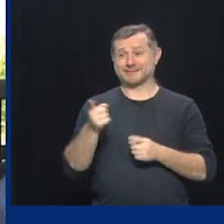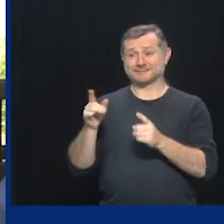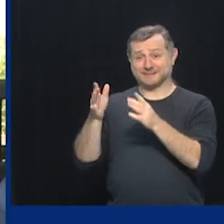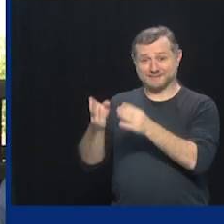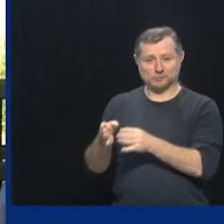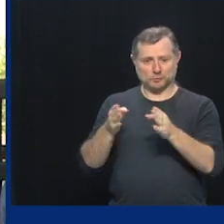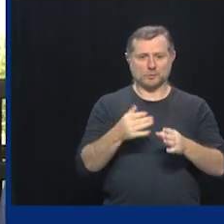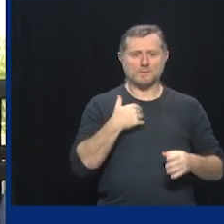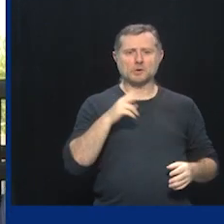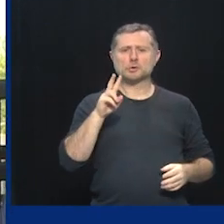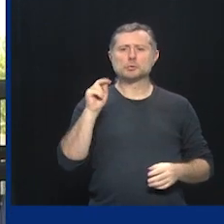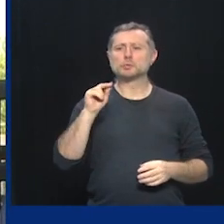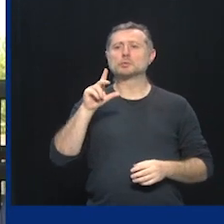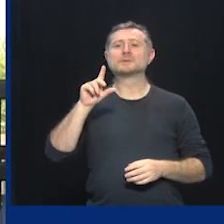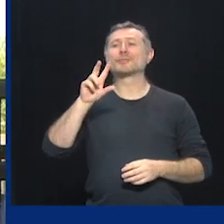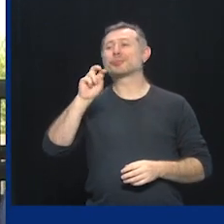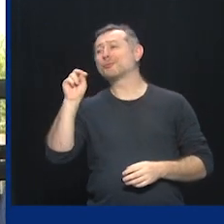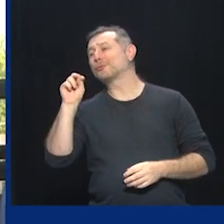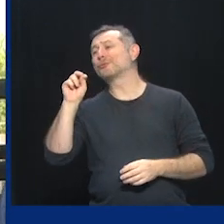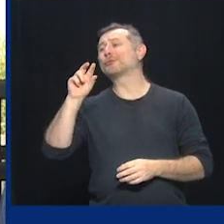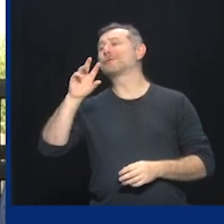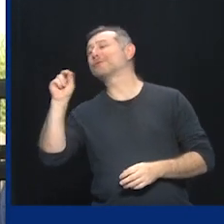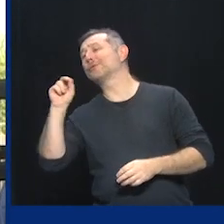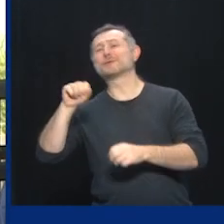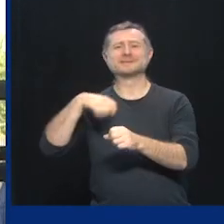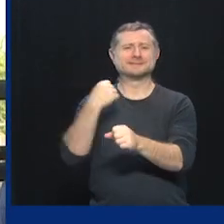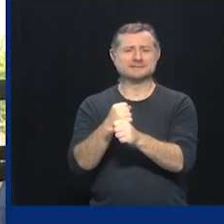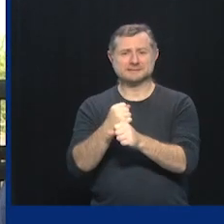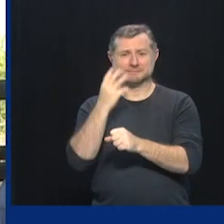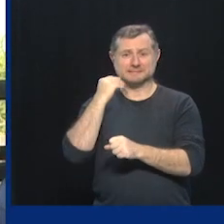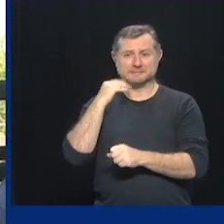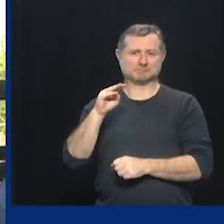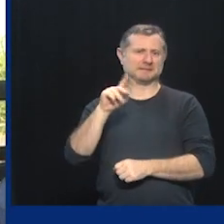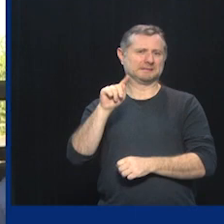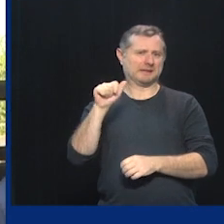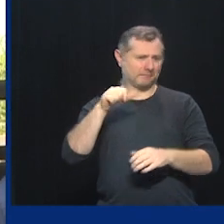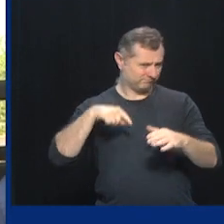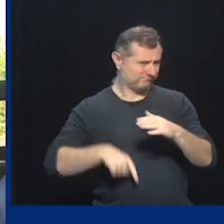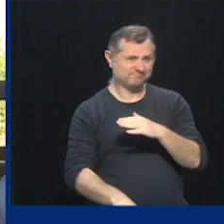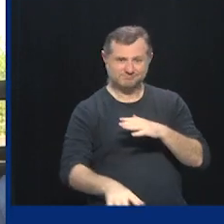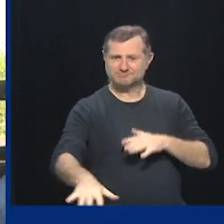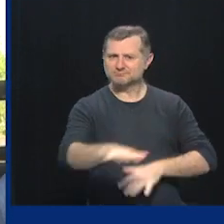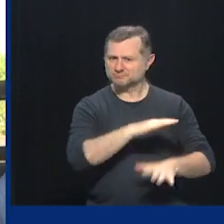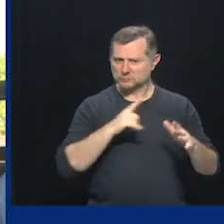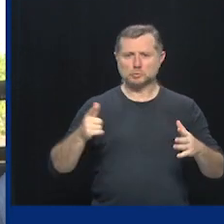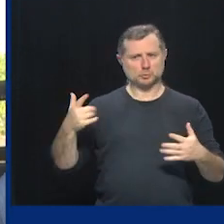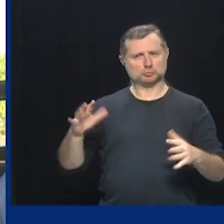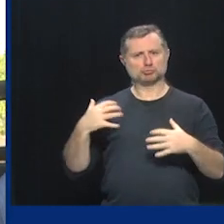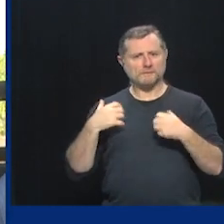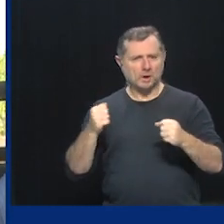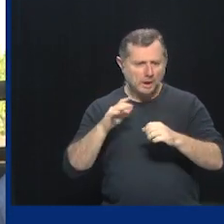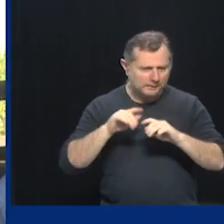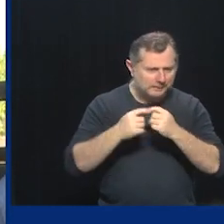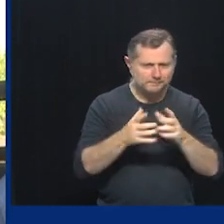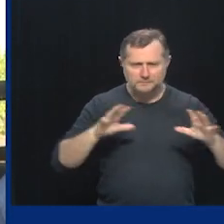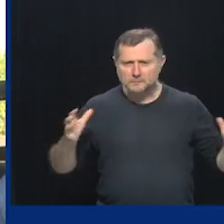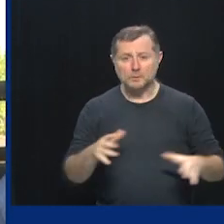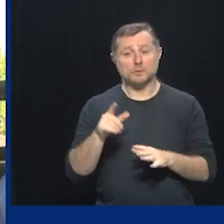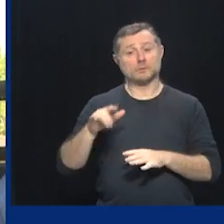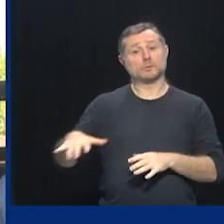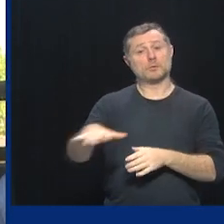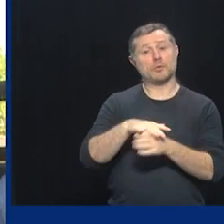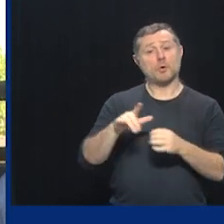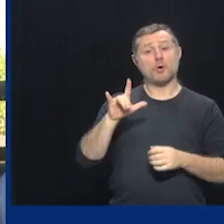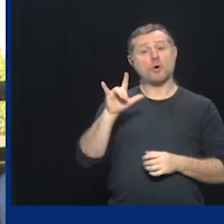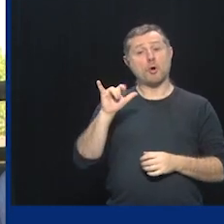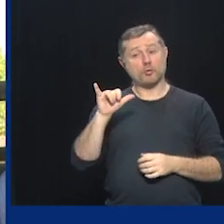I have confidence in the MTA to get us restored. Phil Ing, the president of the Long Island Railroad, who's again is working day and night to make sure we restore